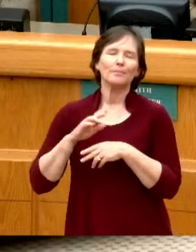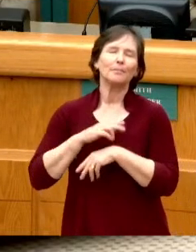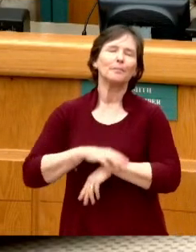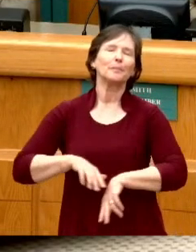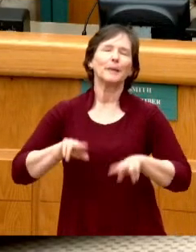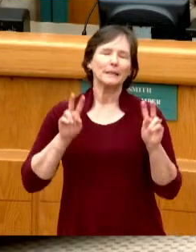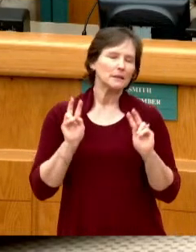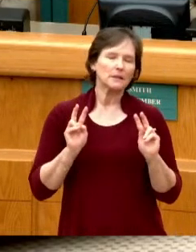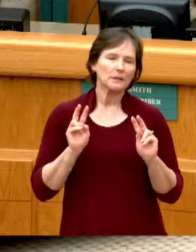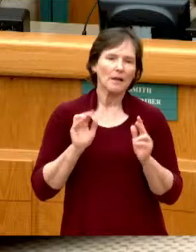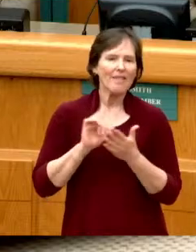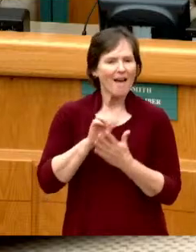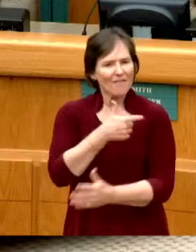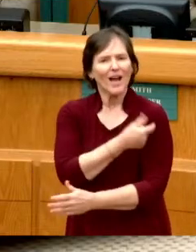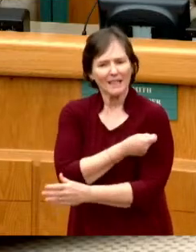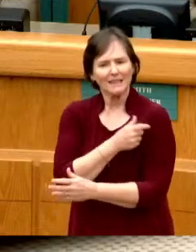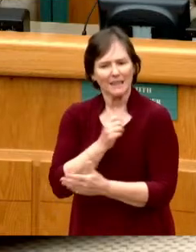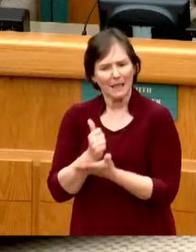that the vaccine provides.